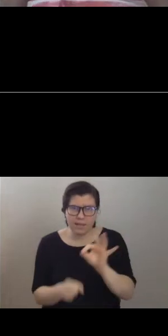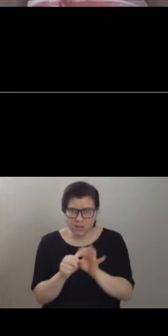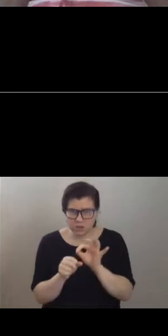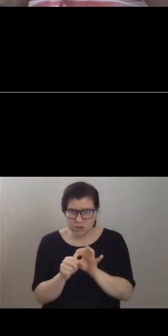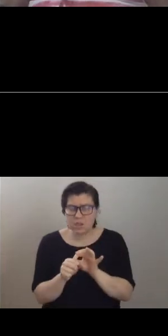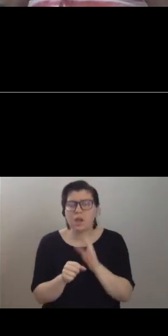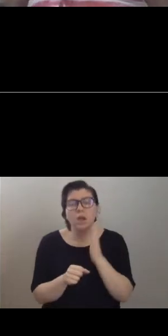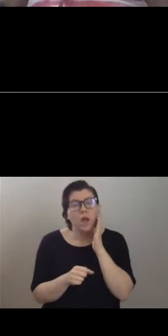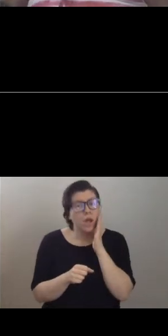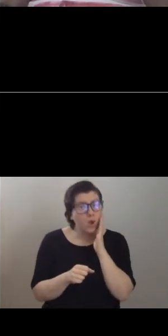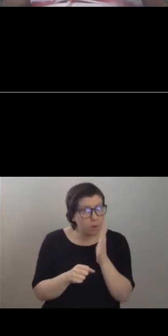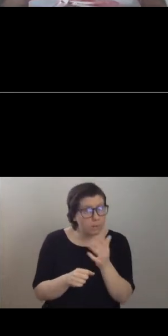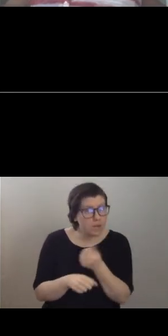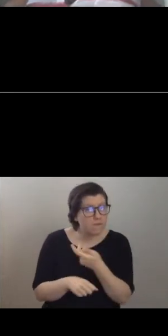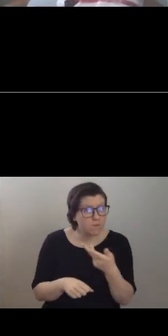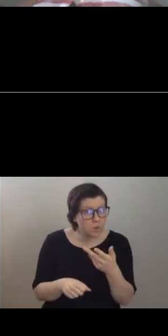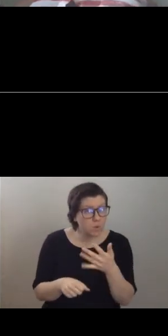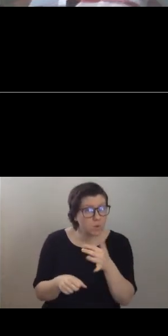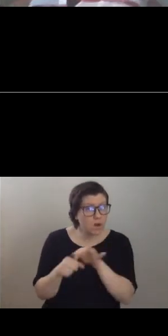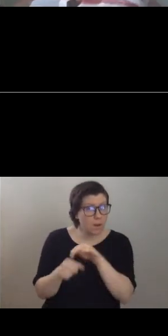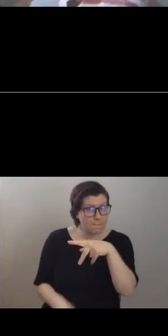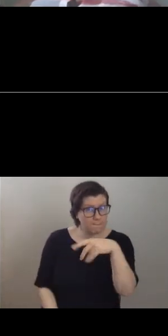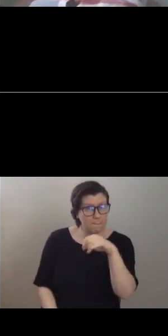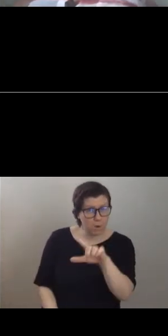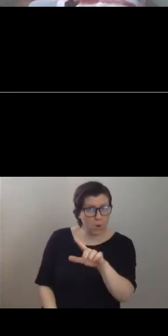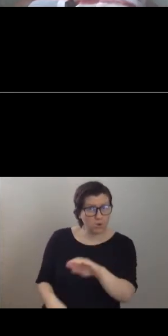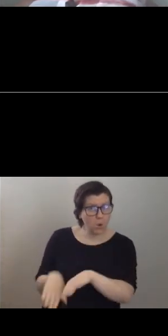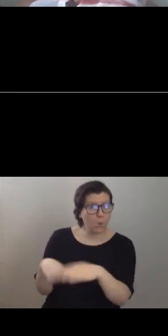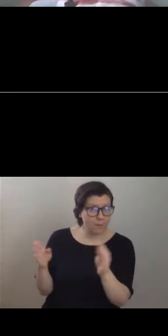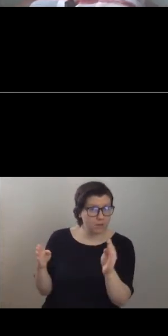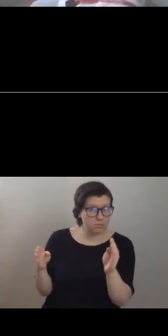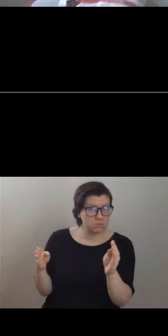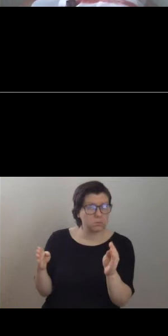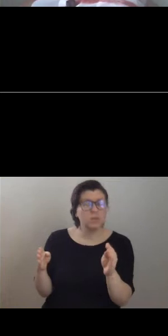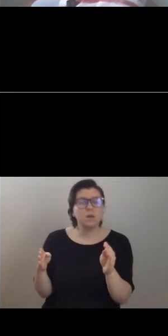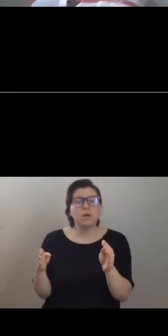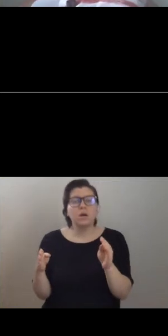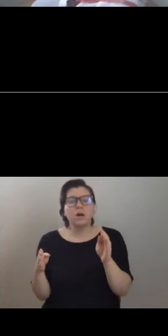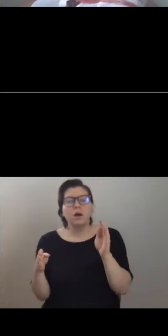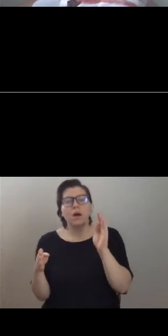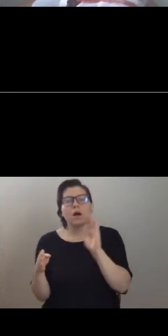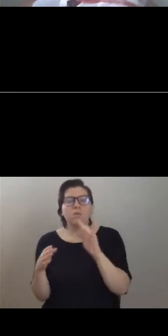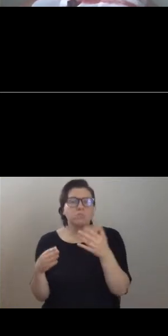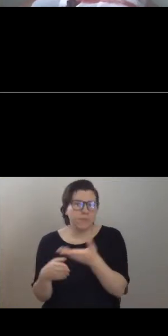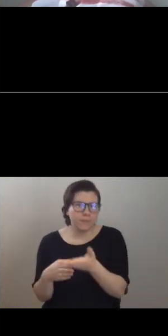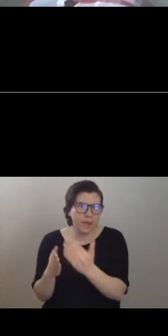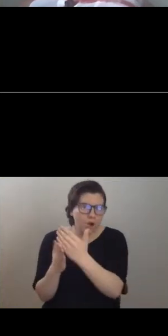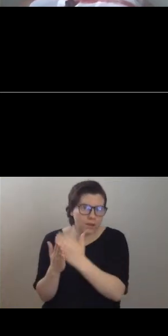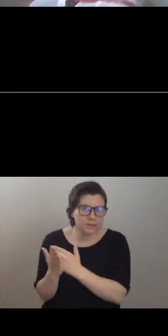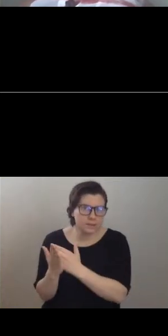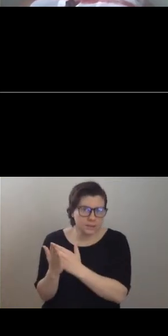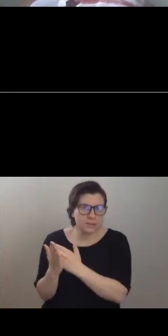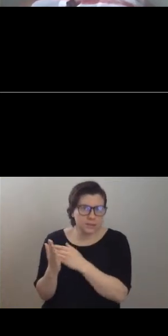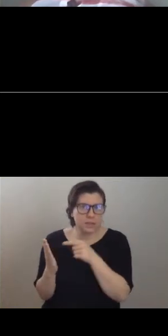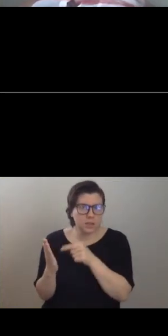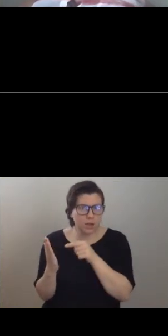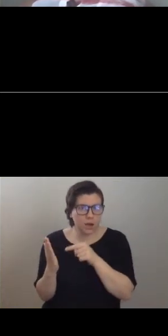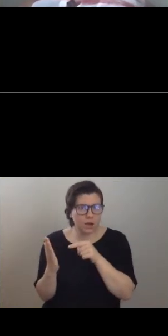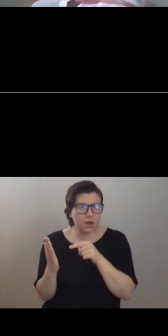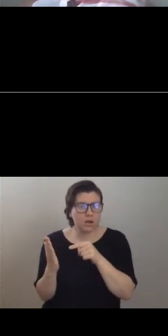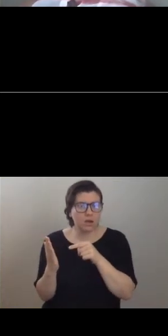few polling places open, and they are listed on